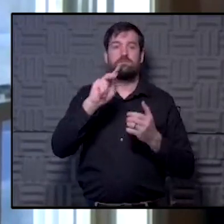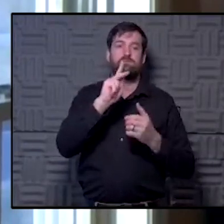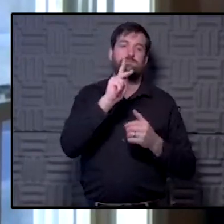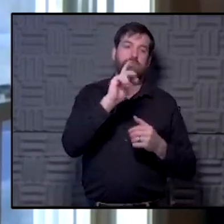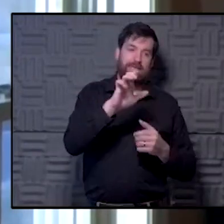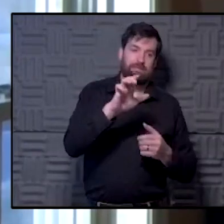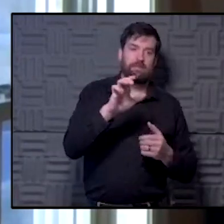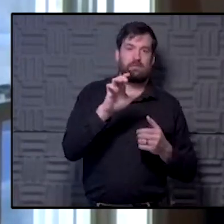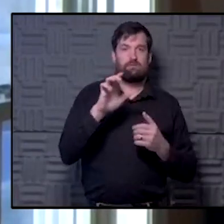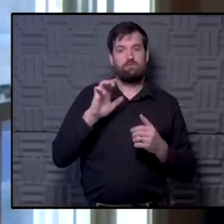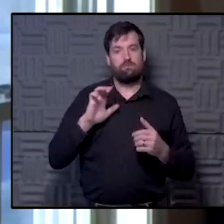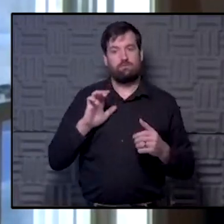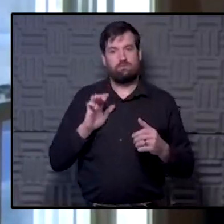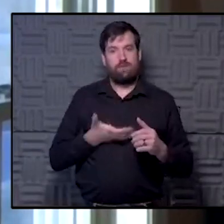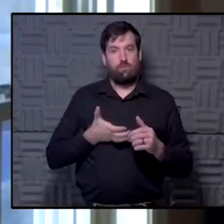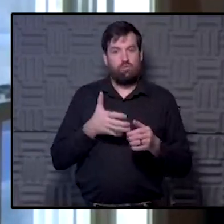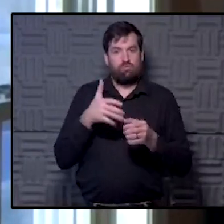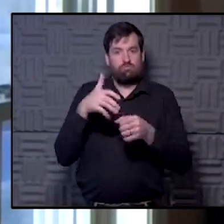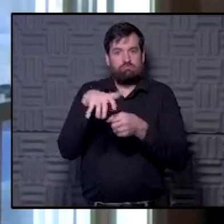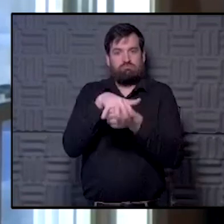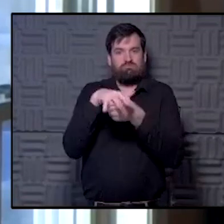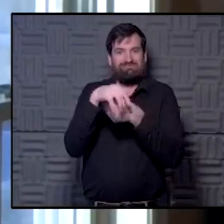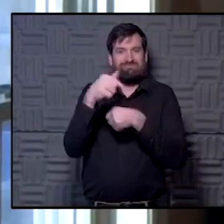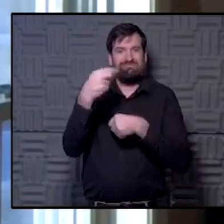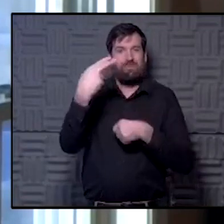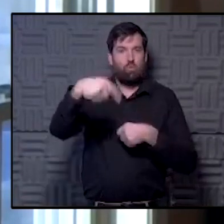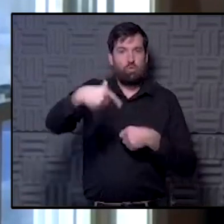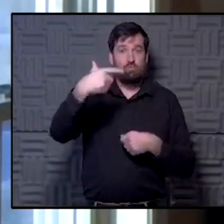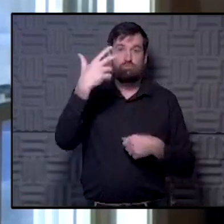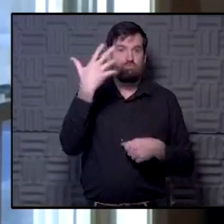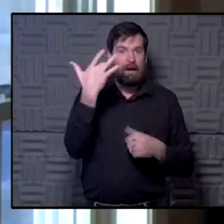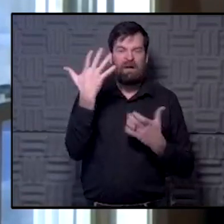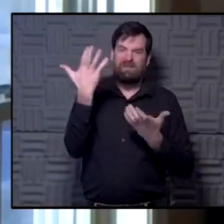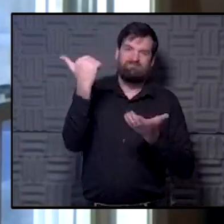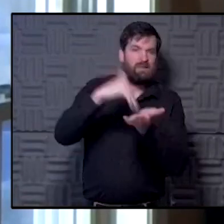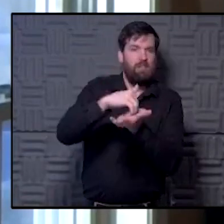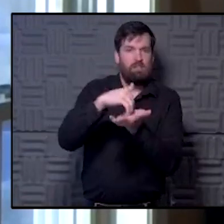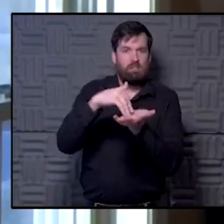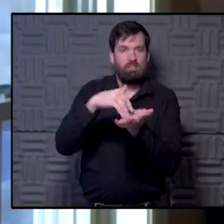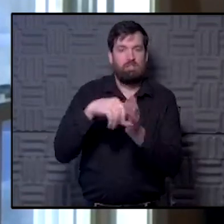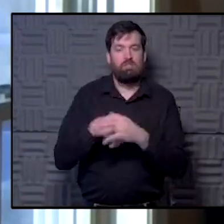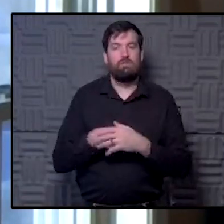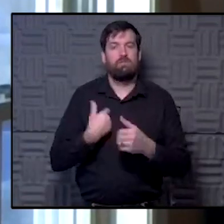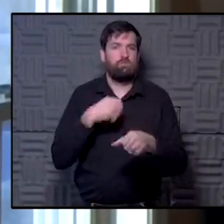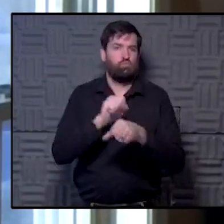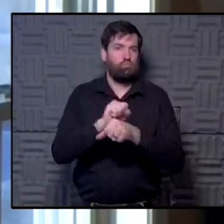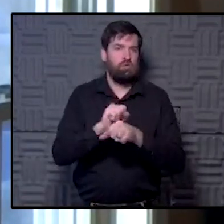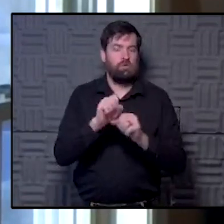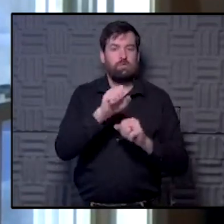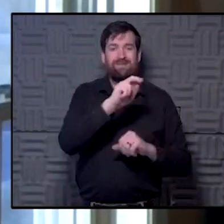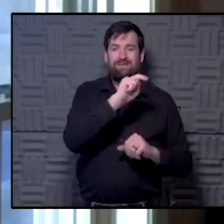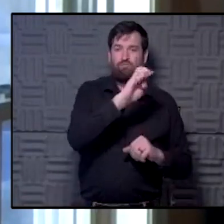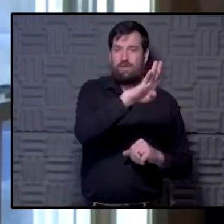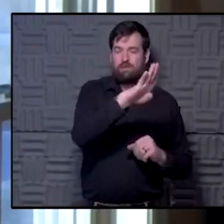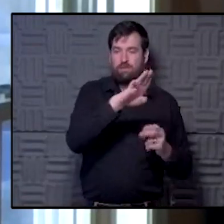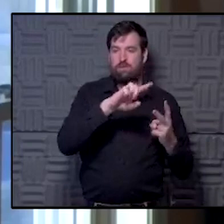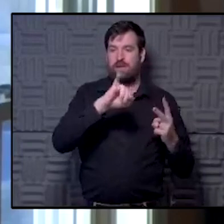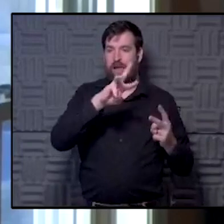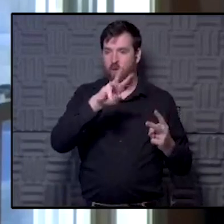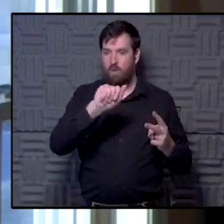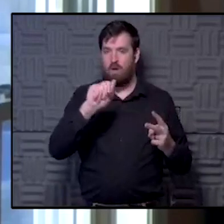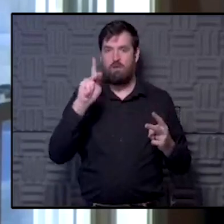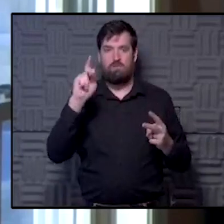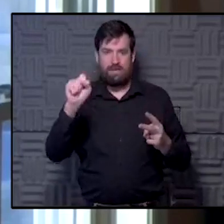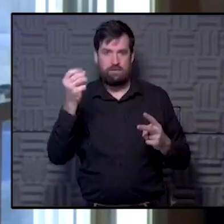City is where Region 7 headquarters are located, and that's because it's kind of right in the middle. So I work with the states of Nebraska, Iowa, Kansas,